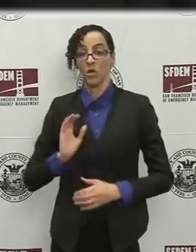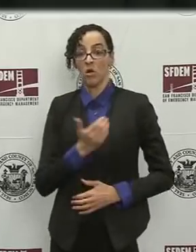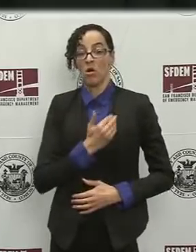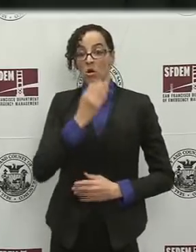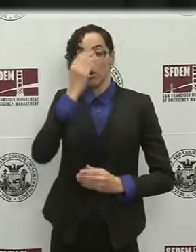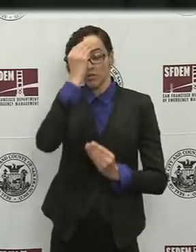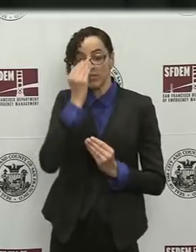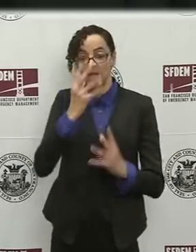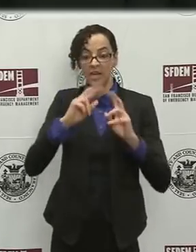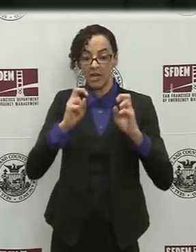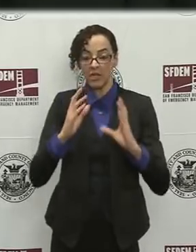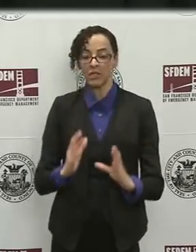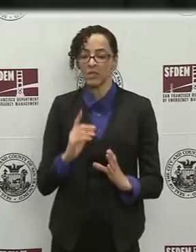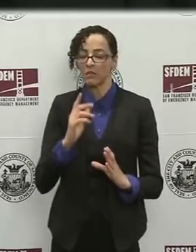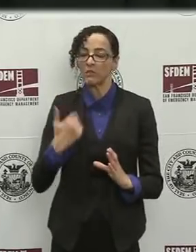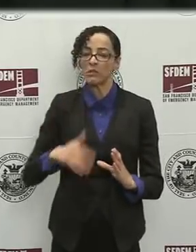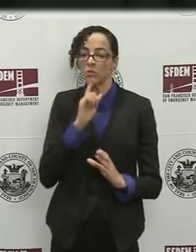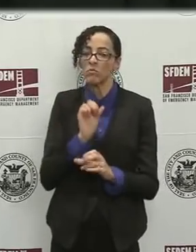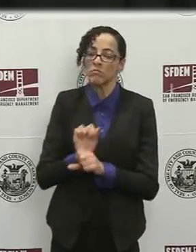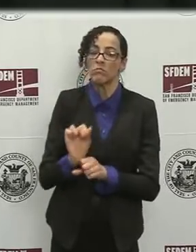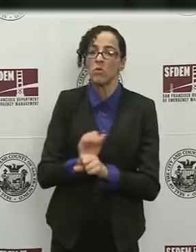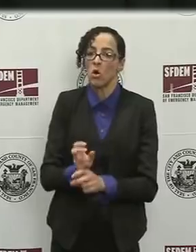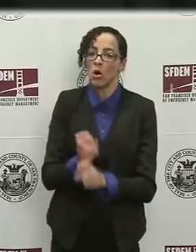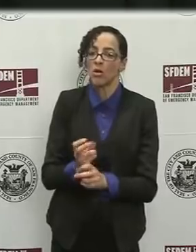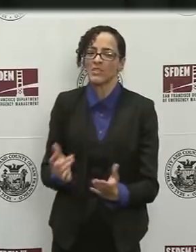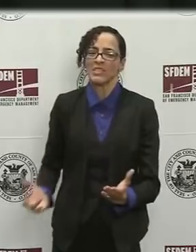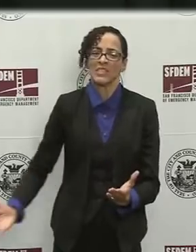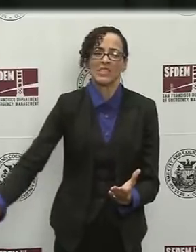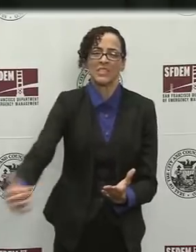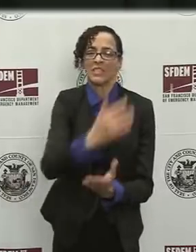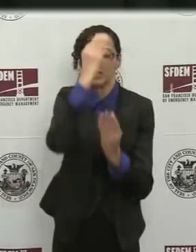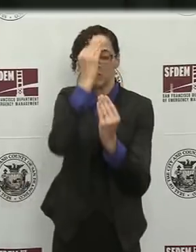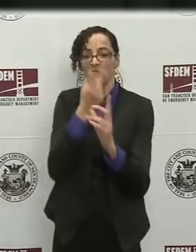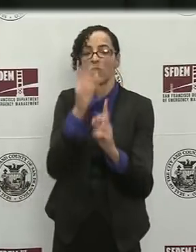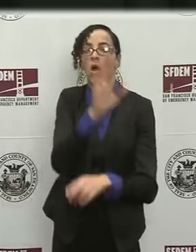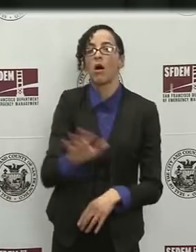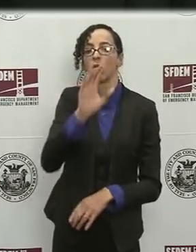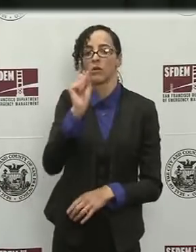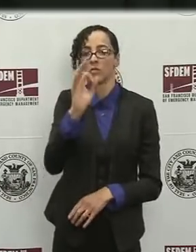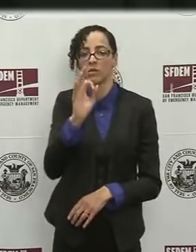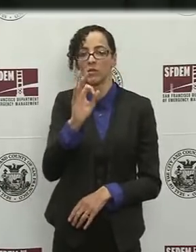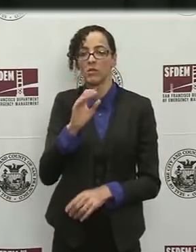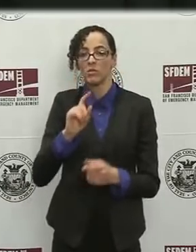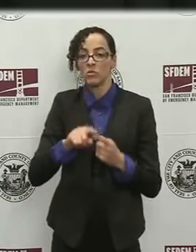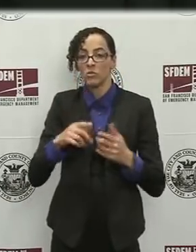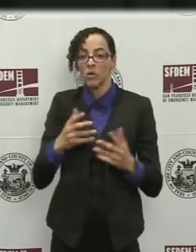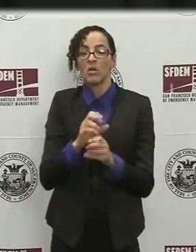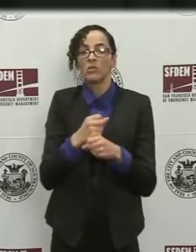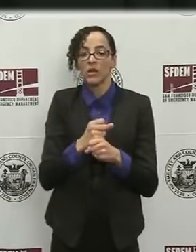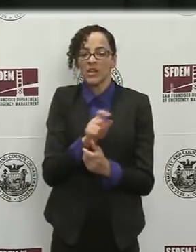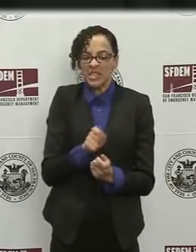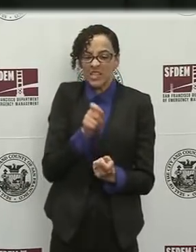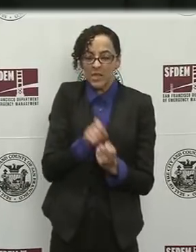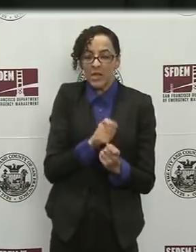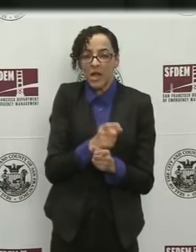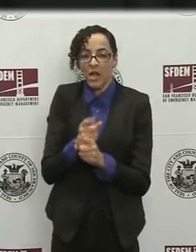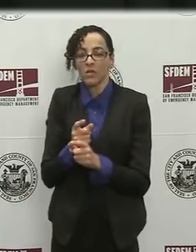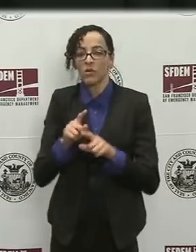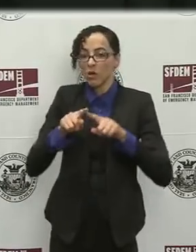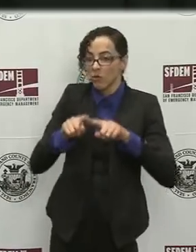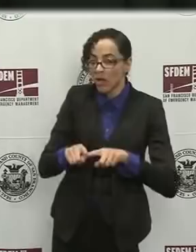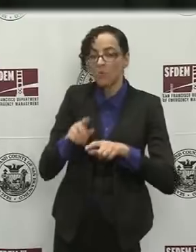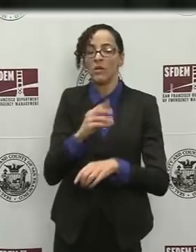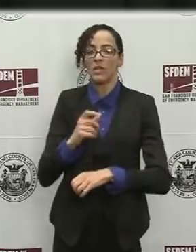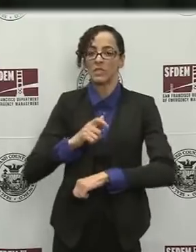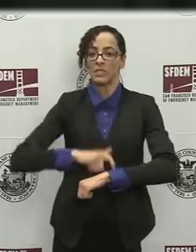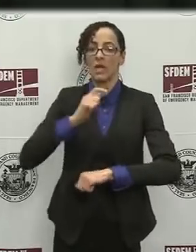information from across the city to create accurate, reliable, and timely reports to help guide our decisions and